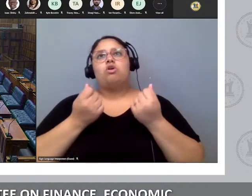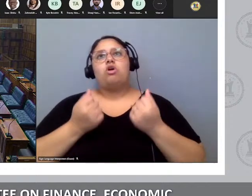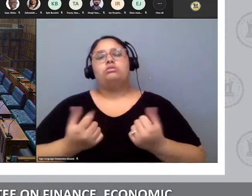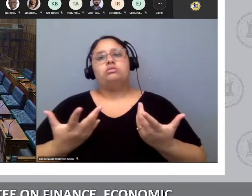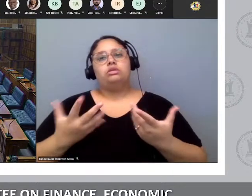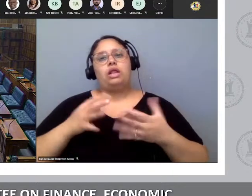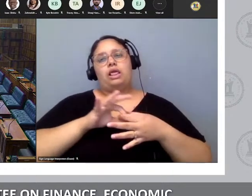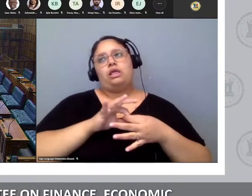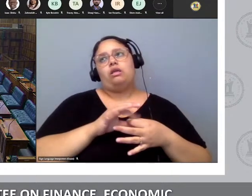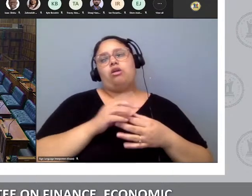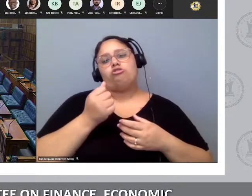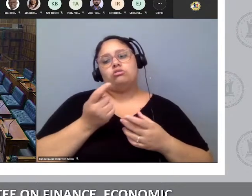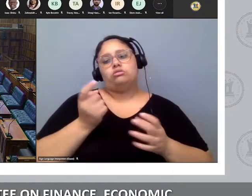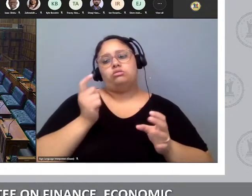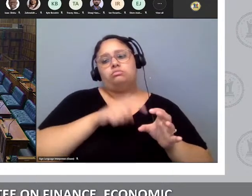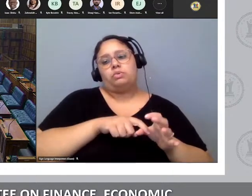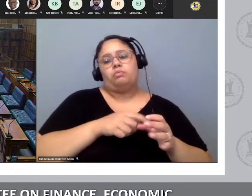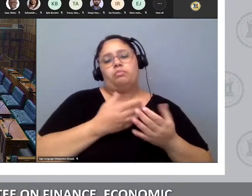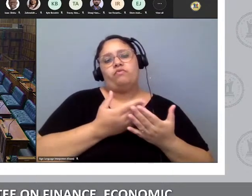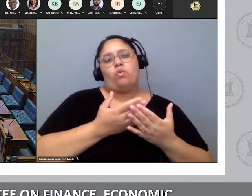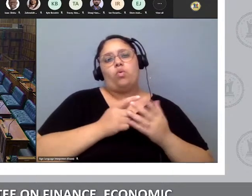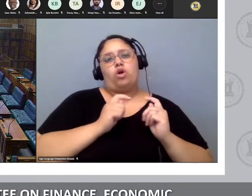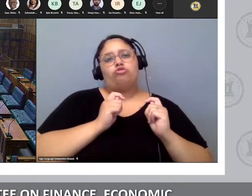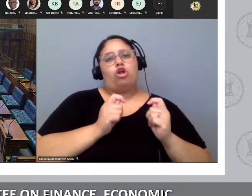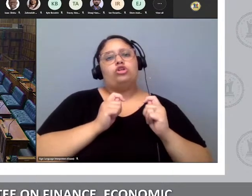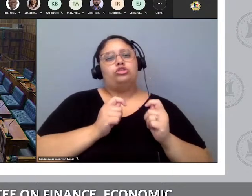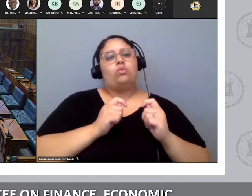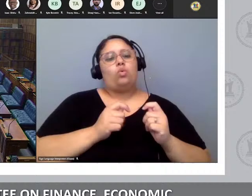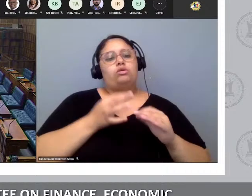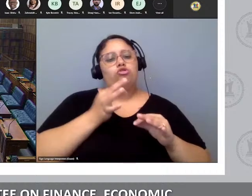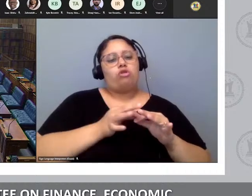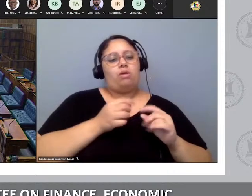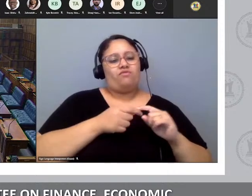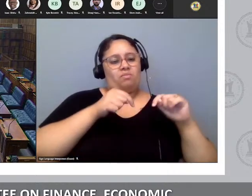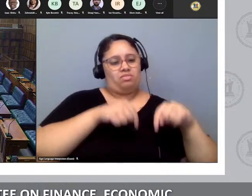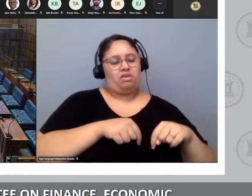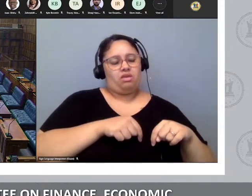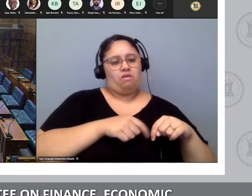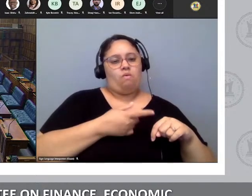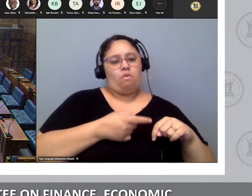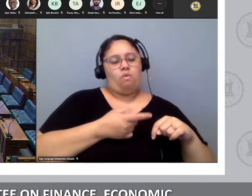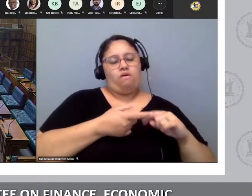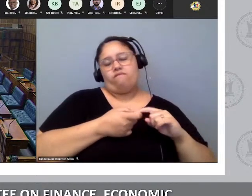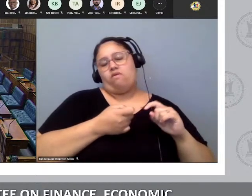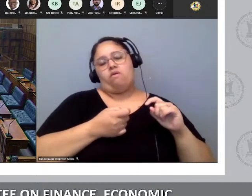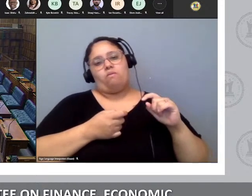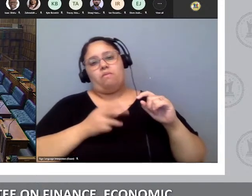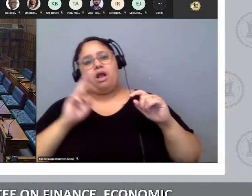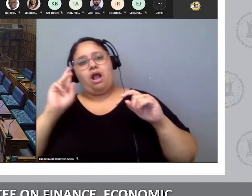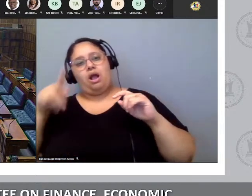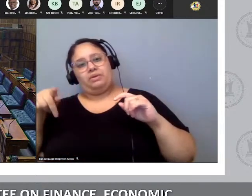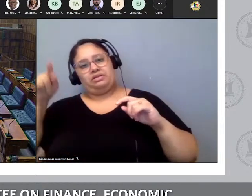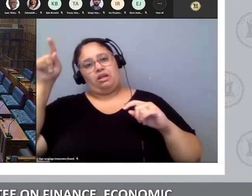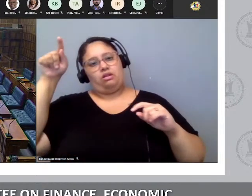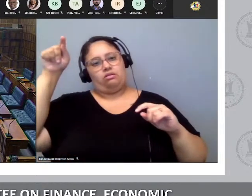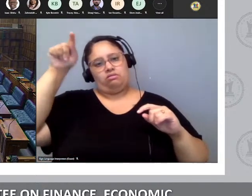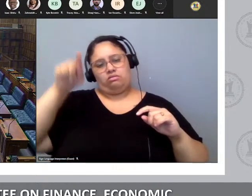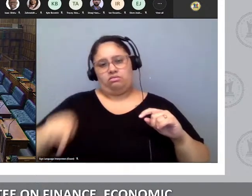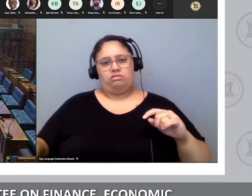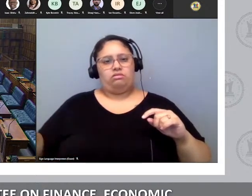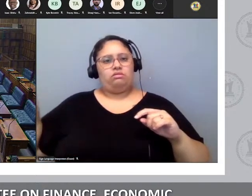associated with transporting grapes then from here or even from upington to